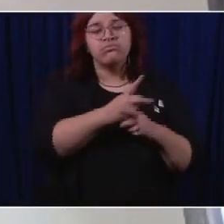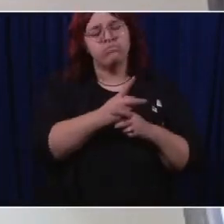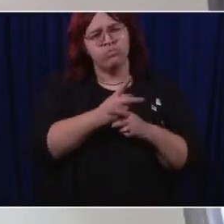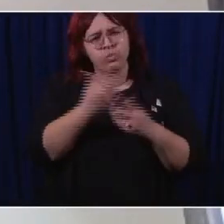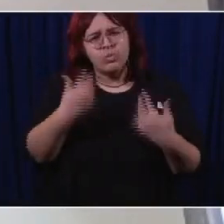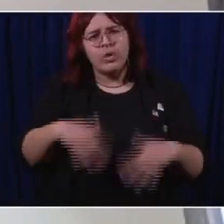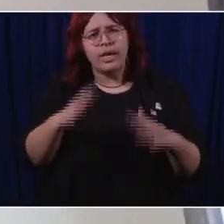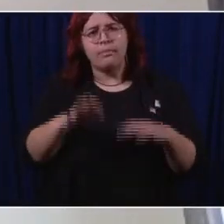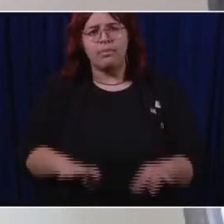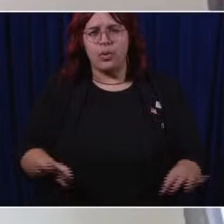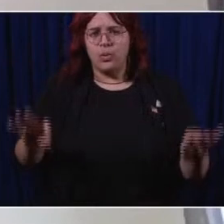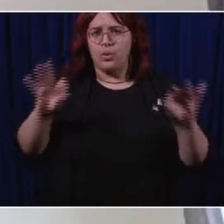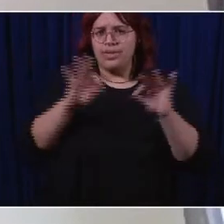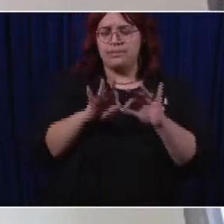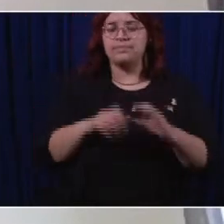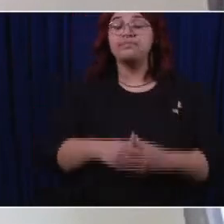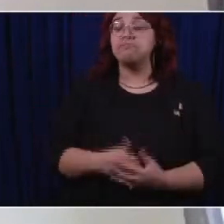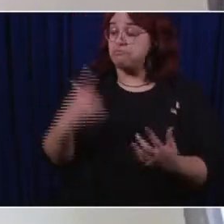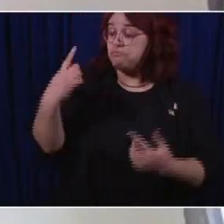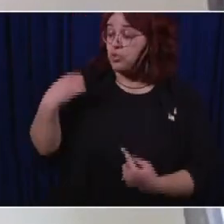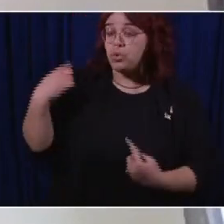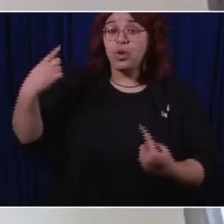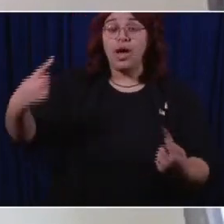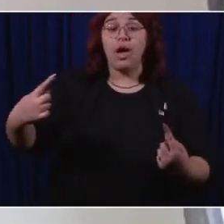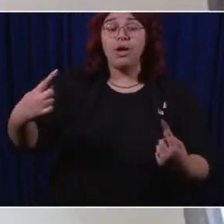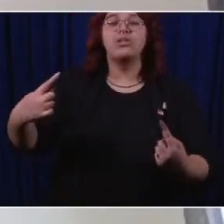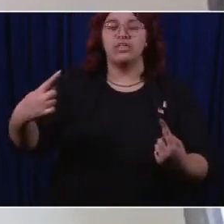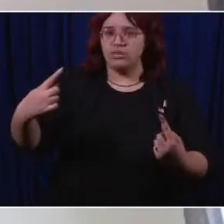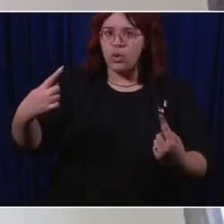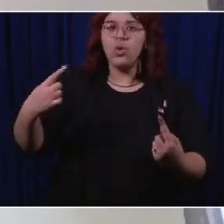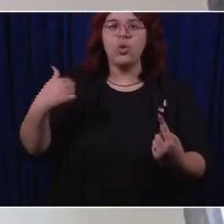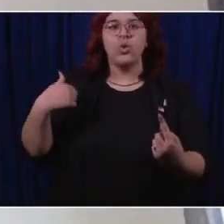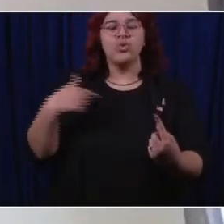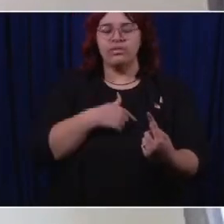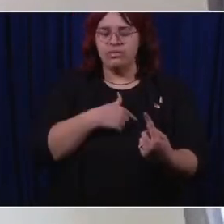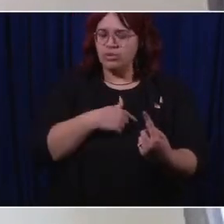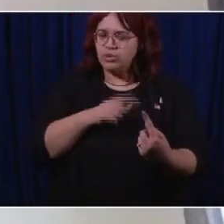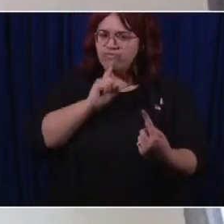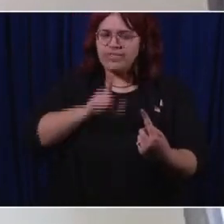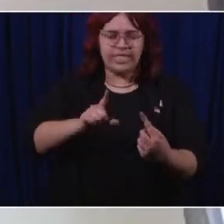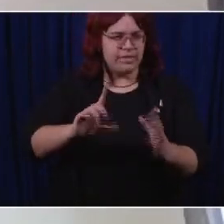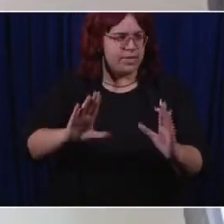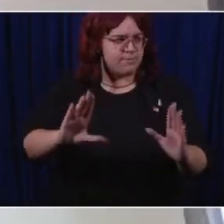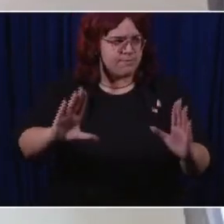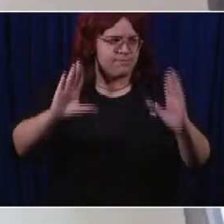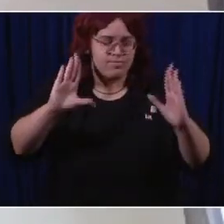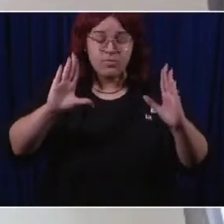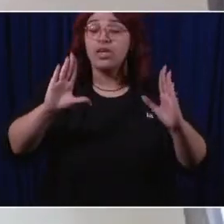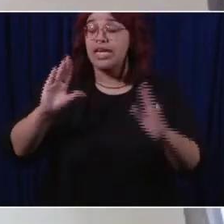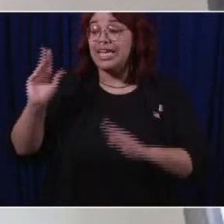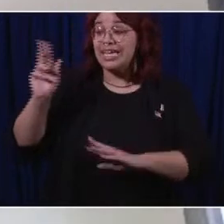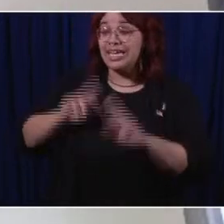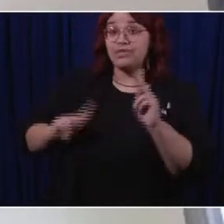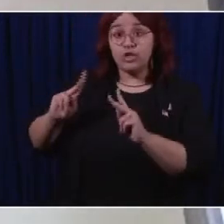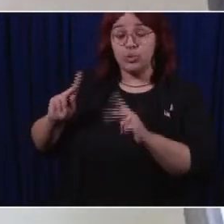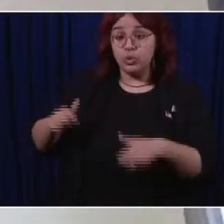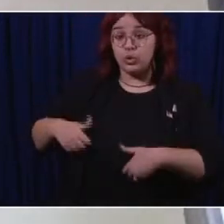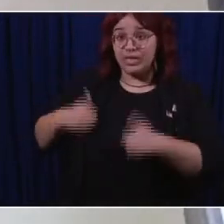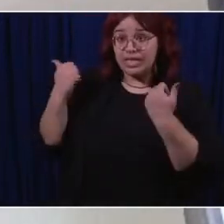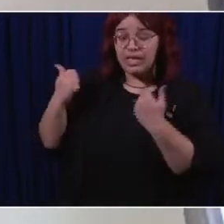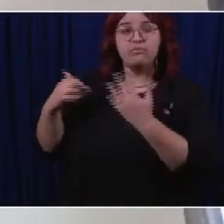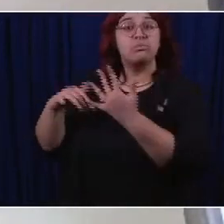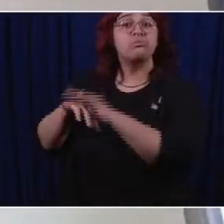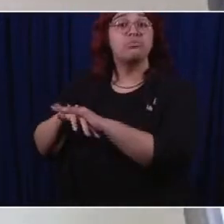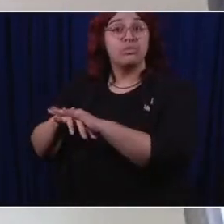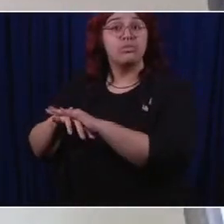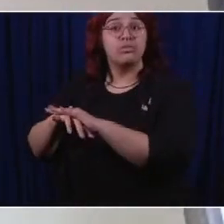focused on having equitable distribution, making certain that there were no groups left out of our vaccine efforts, and that certainly